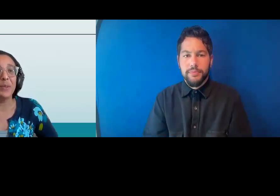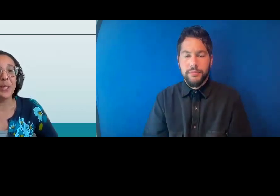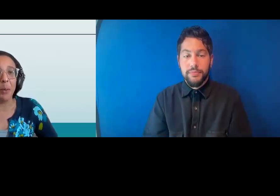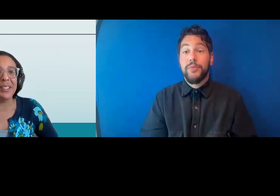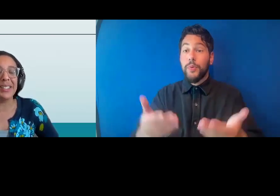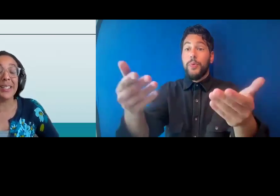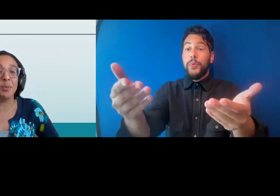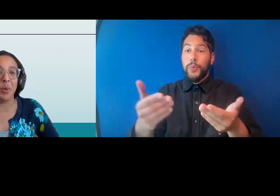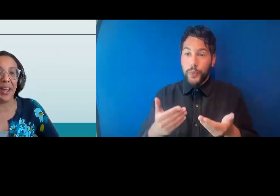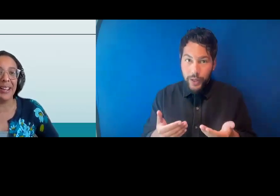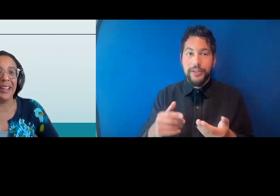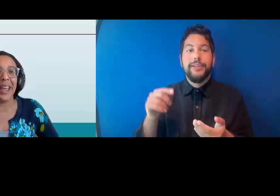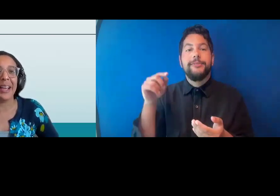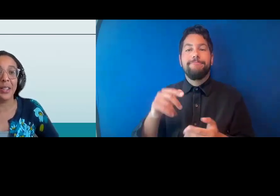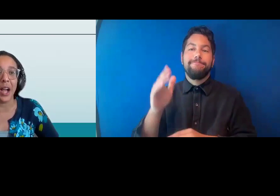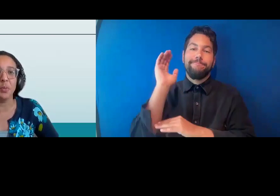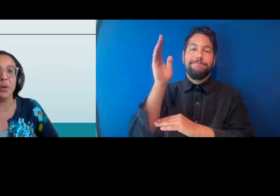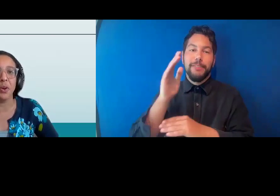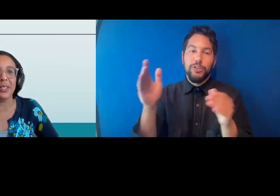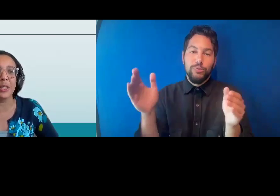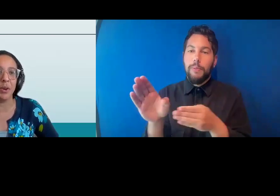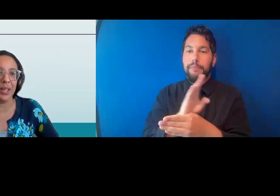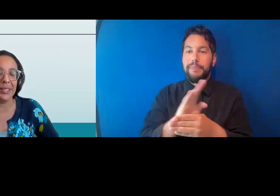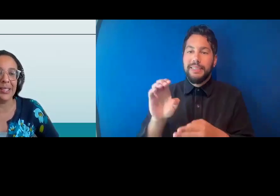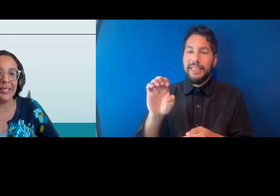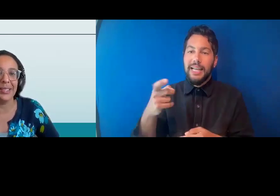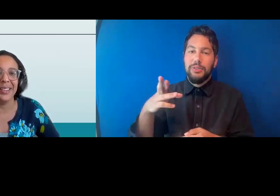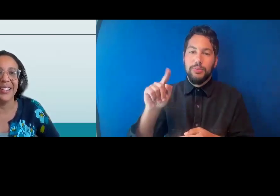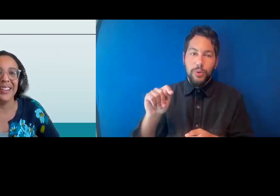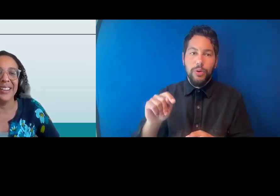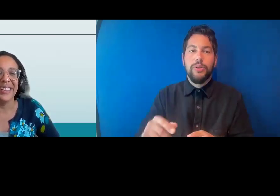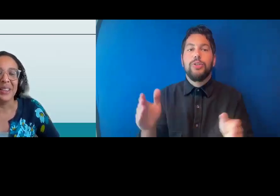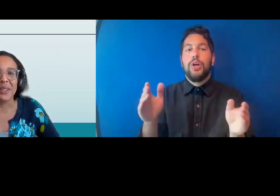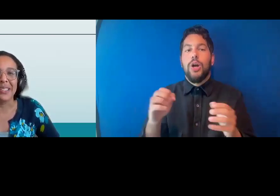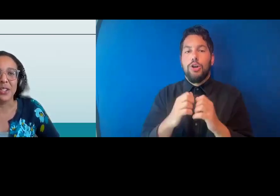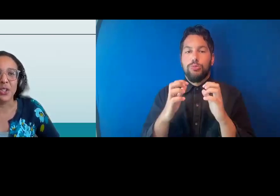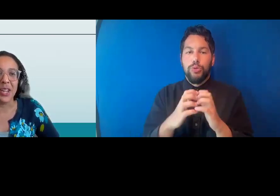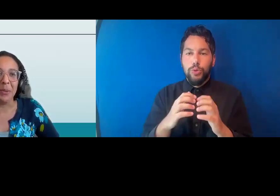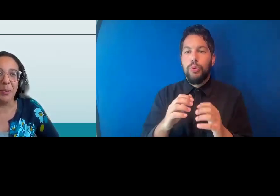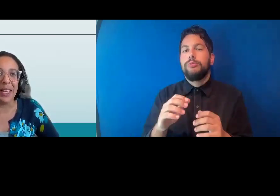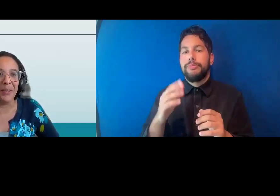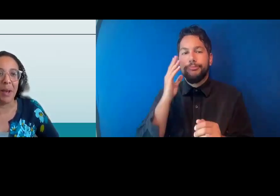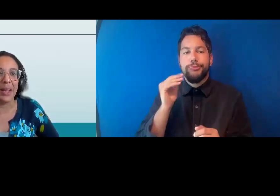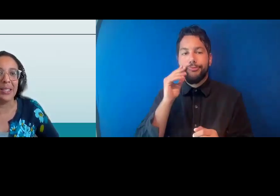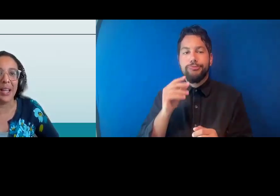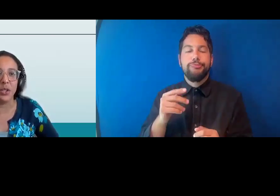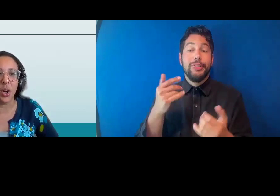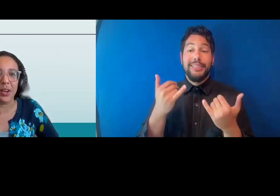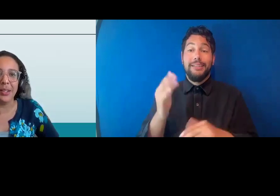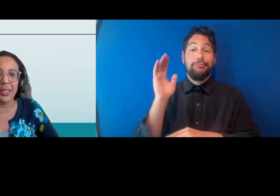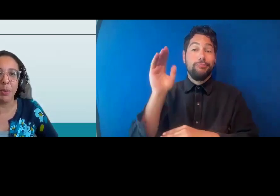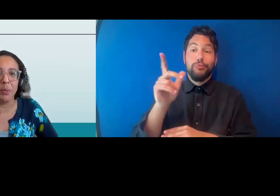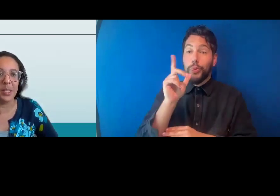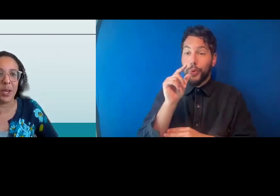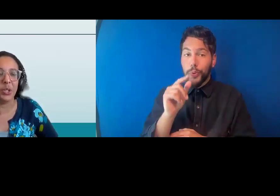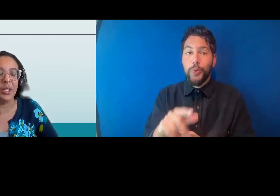and welcome to Small Business Exporting Entrepreneurs Experiences. The presentation today will be given by LaTaunya